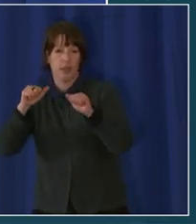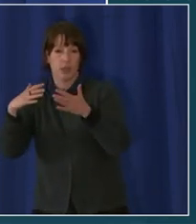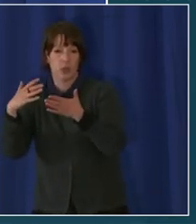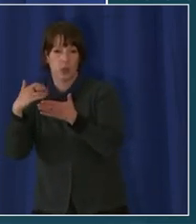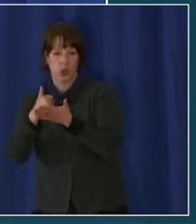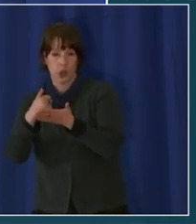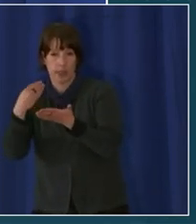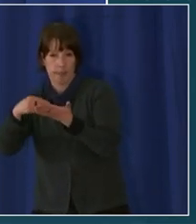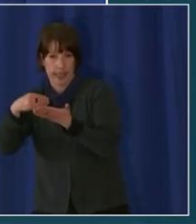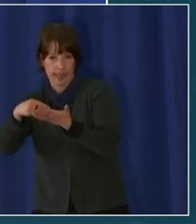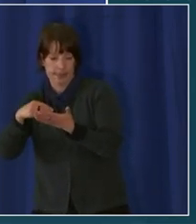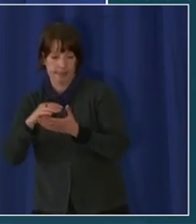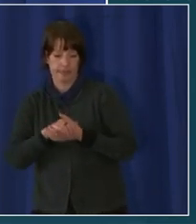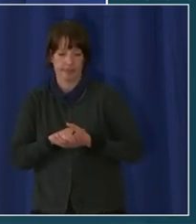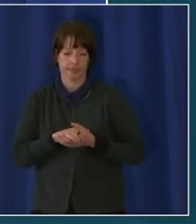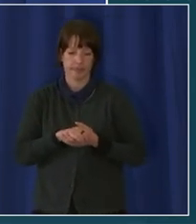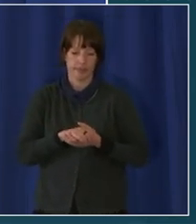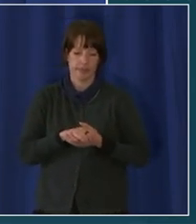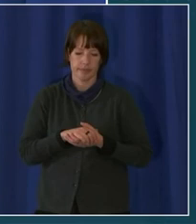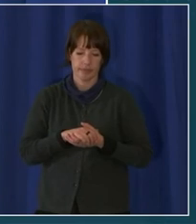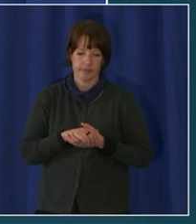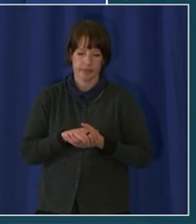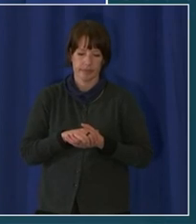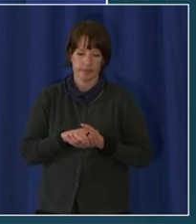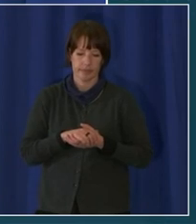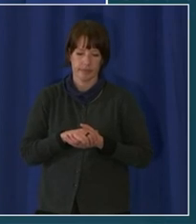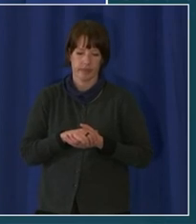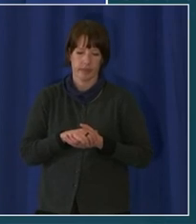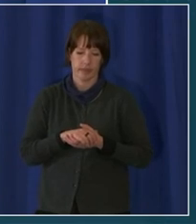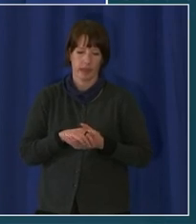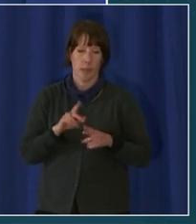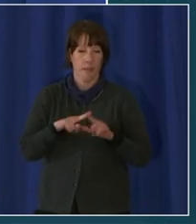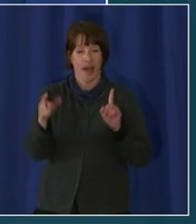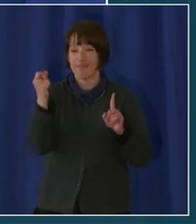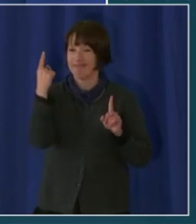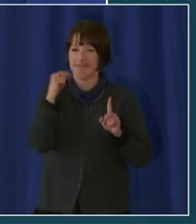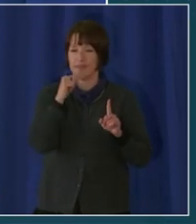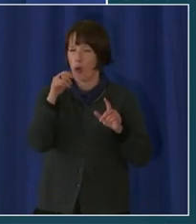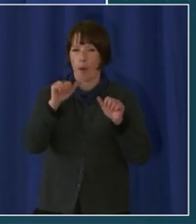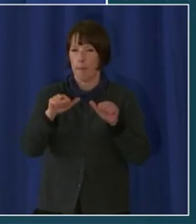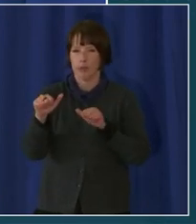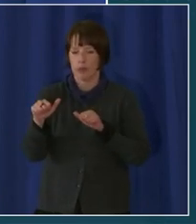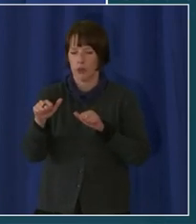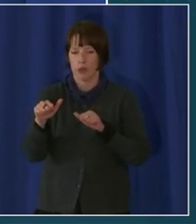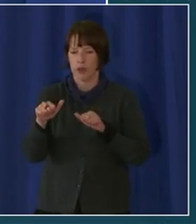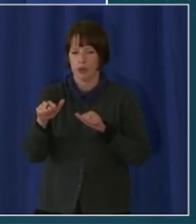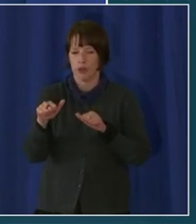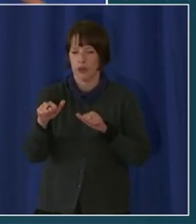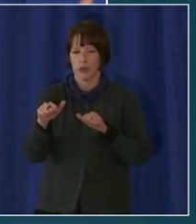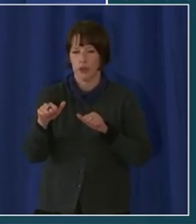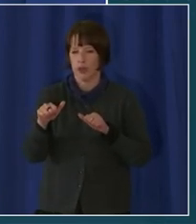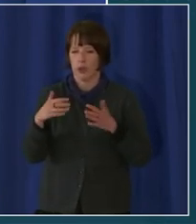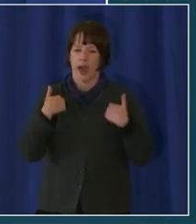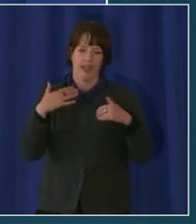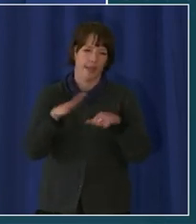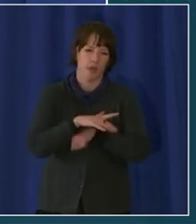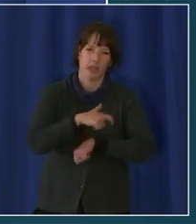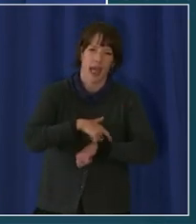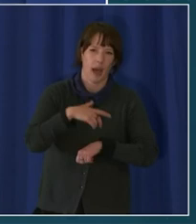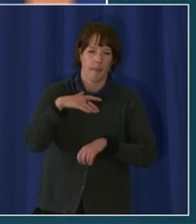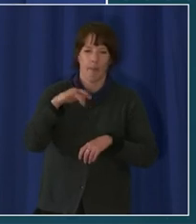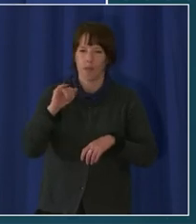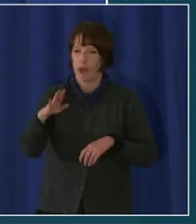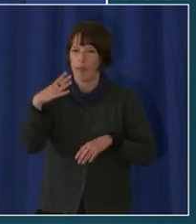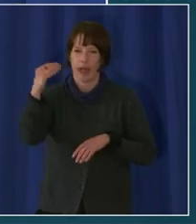to earn money. What is not possible is to do a full-time